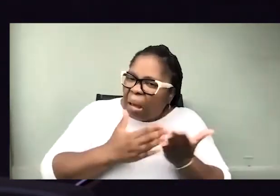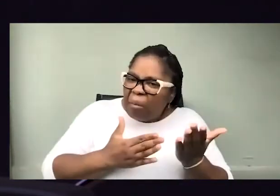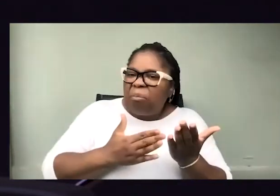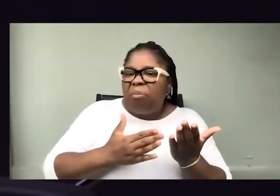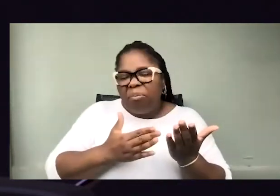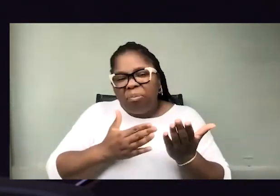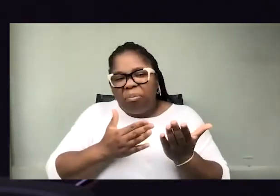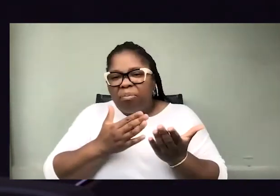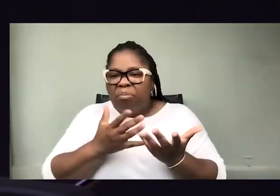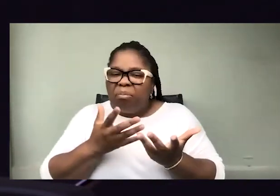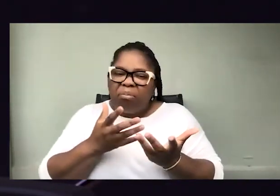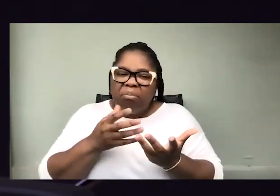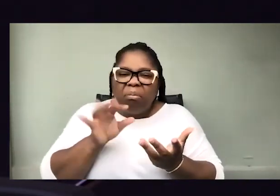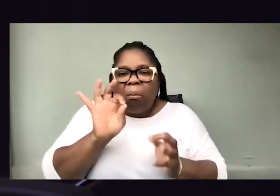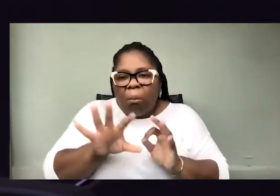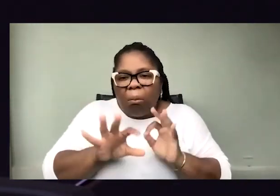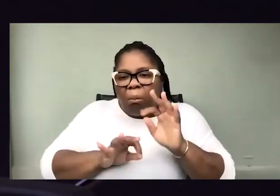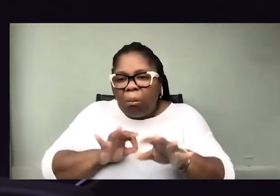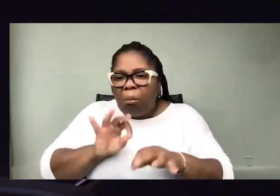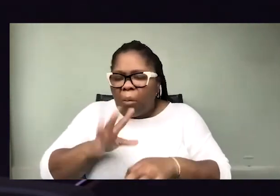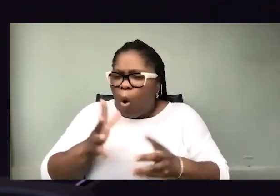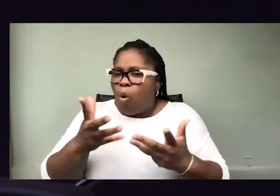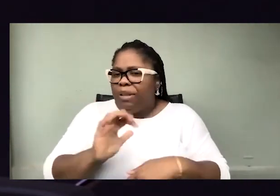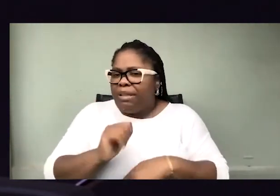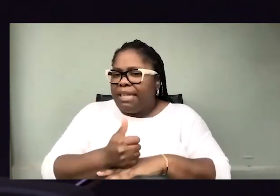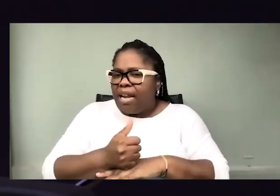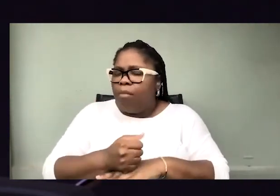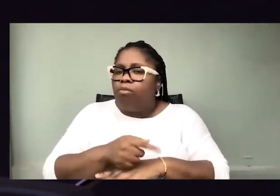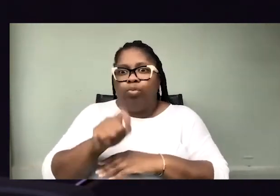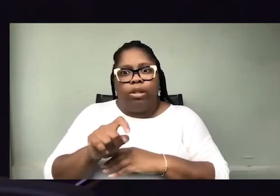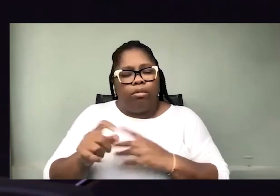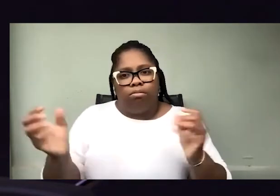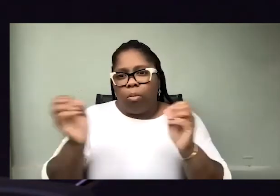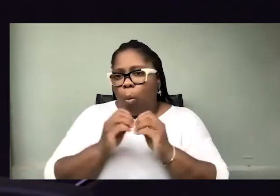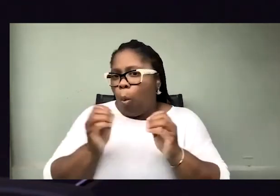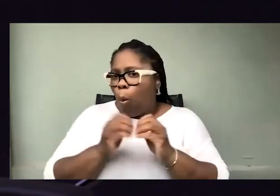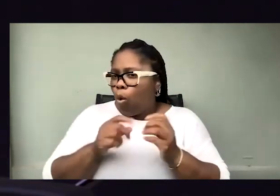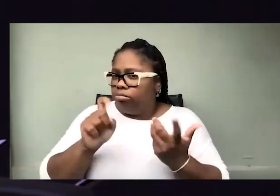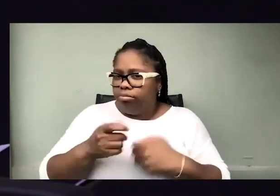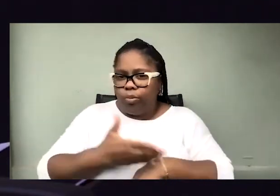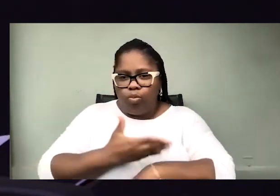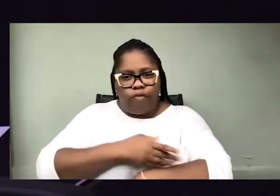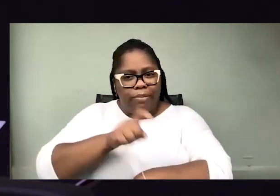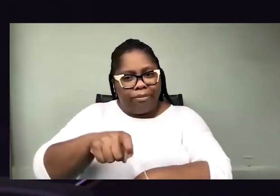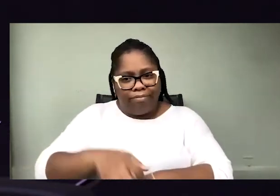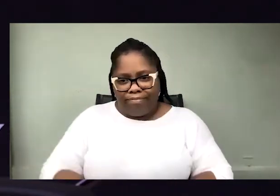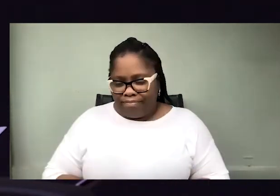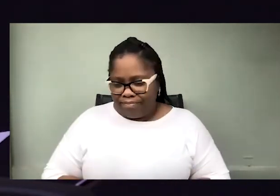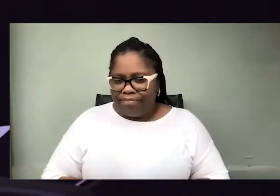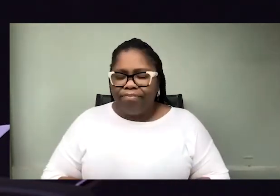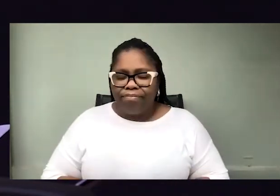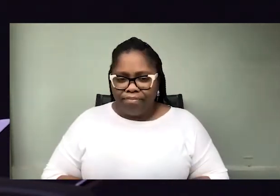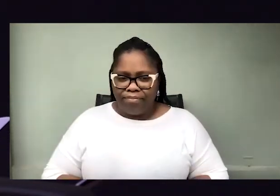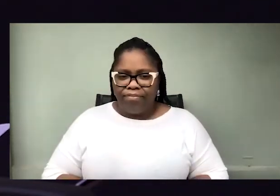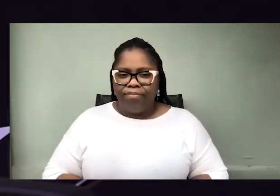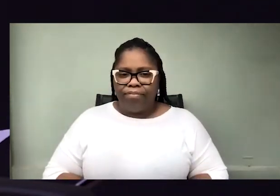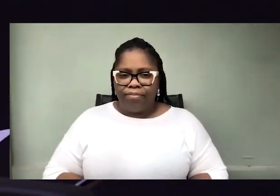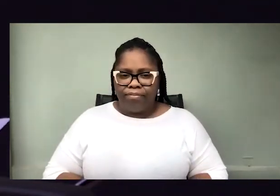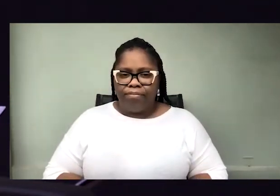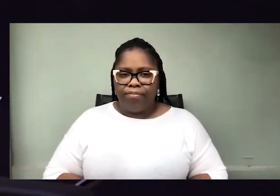I think we have the right ingredients to make that successful, but we definitely have some work to do in that area.